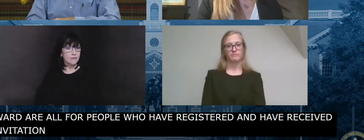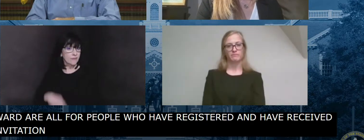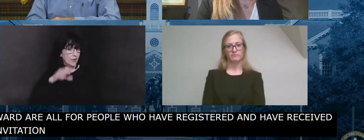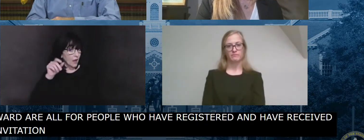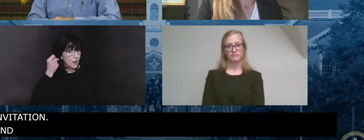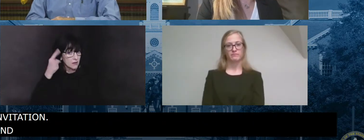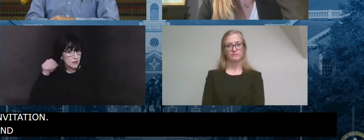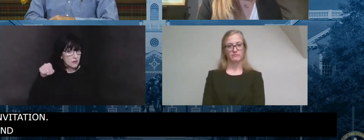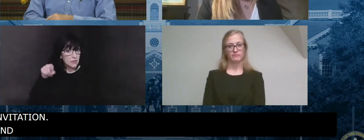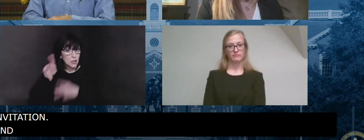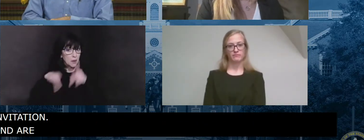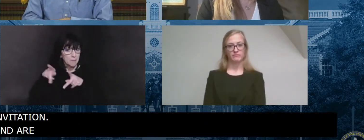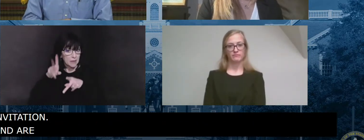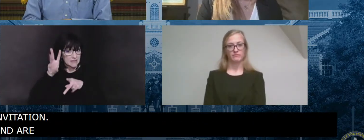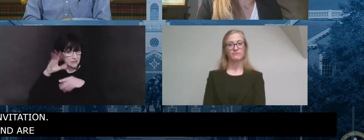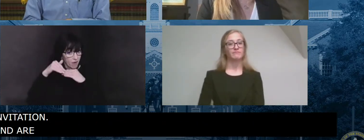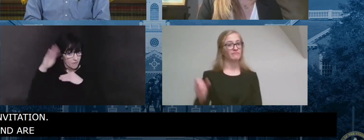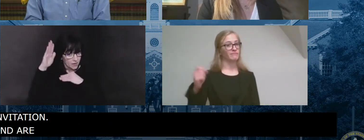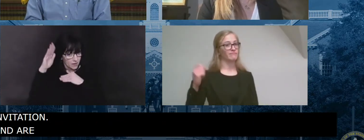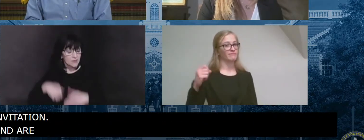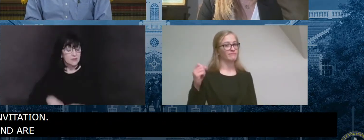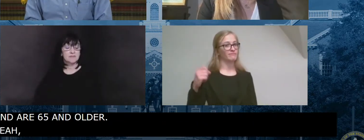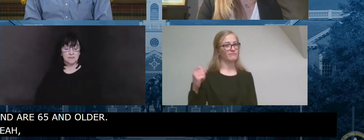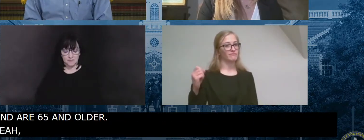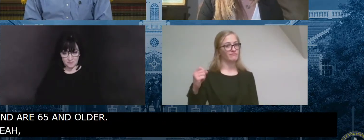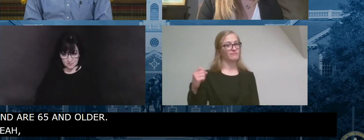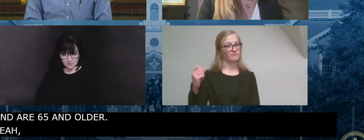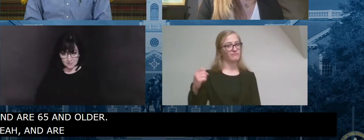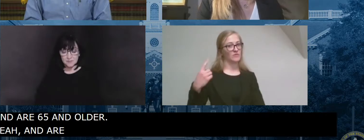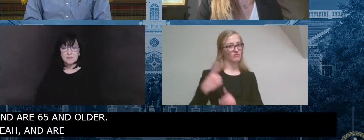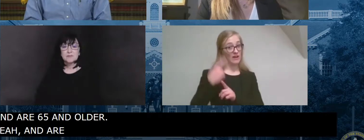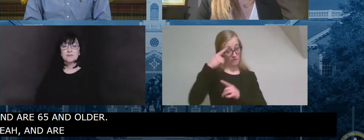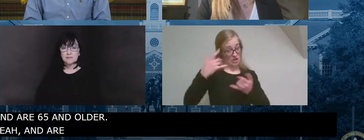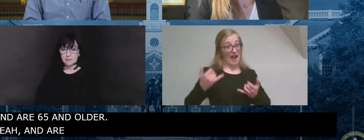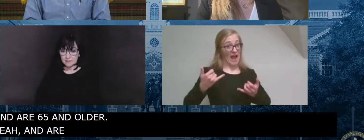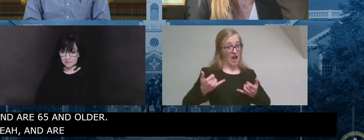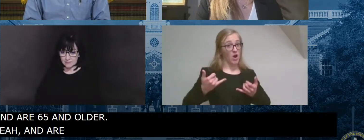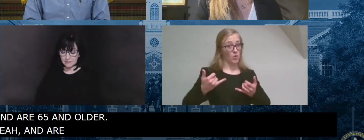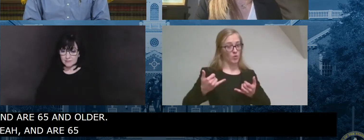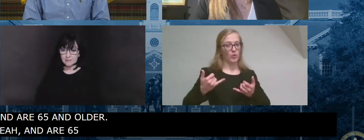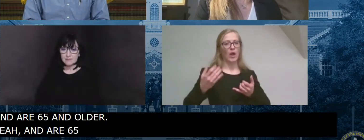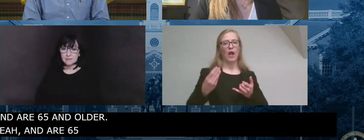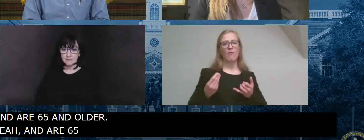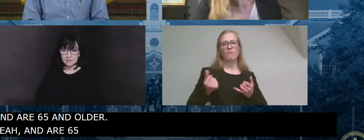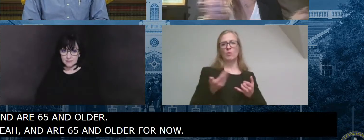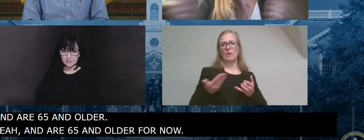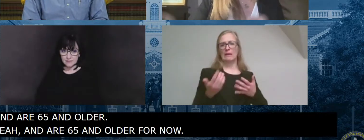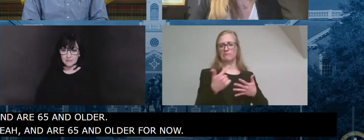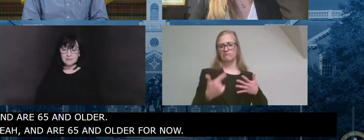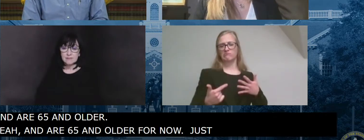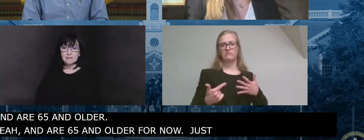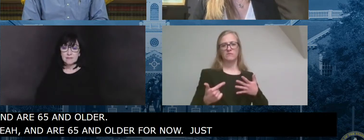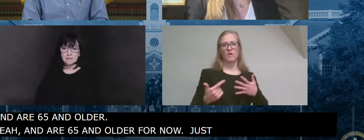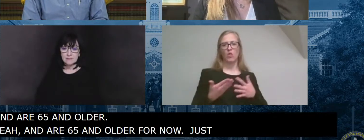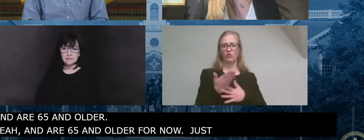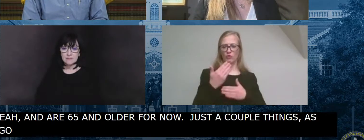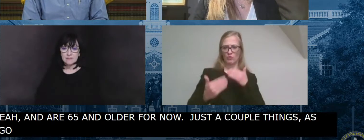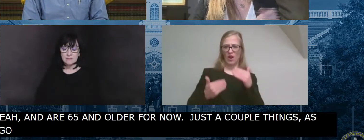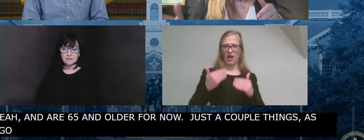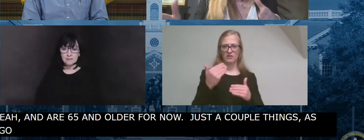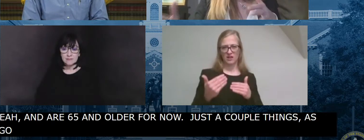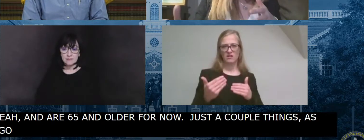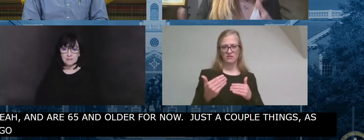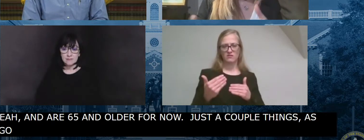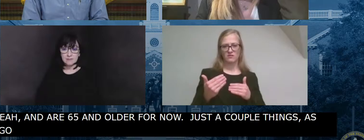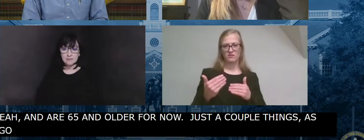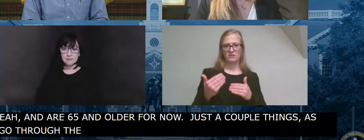older. And are 65 and older for now. Just a couple things, as you go through the steps and